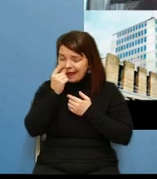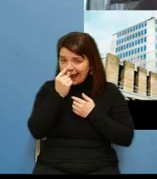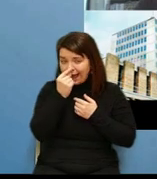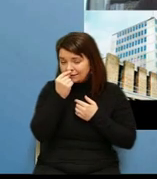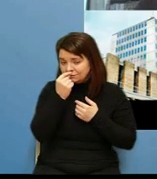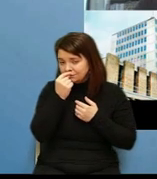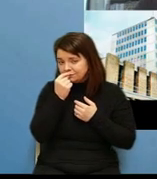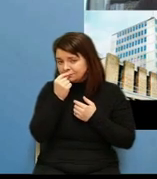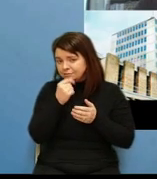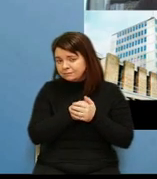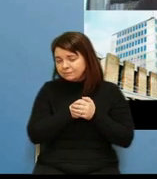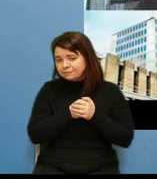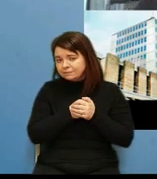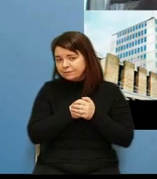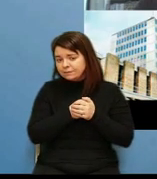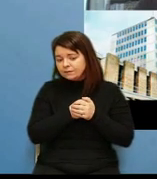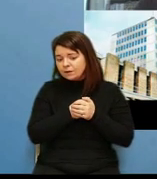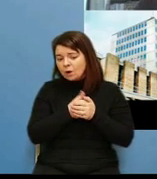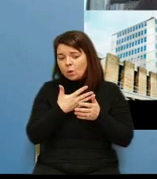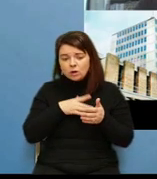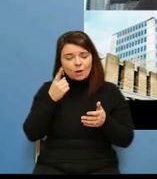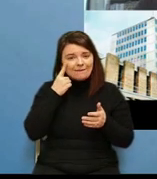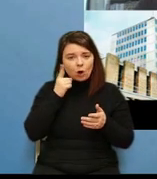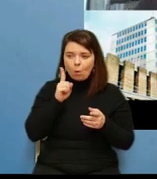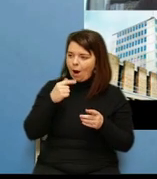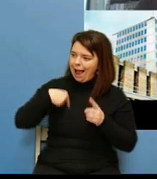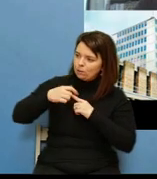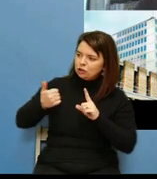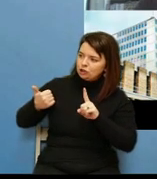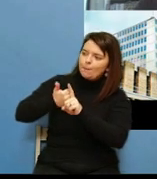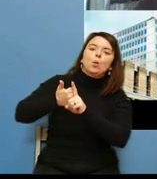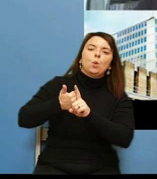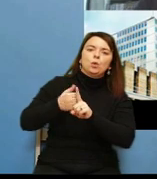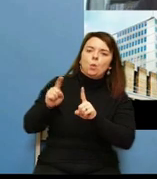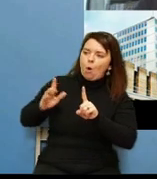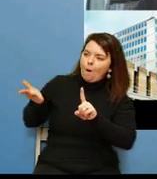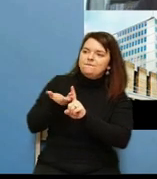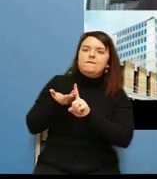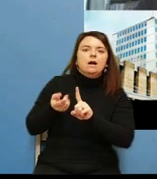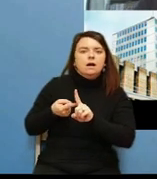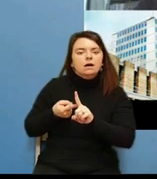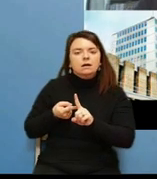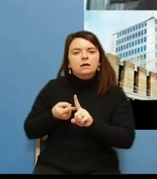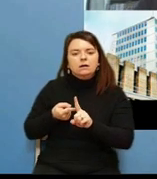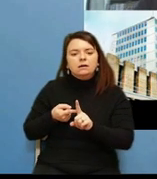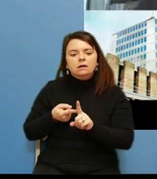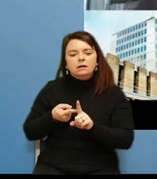services, that they're enabled to do so, and looking at what our support offer is to, as